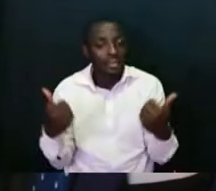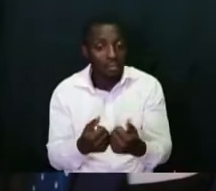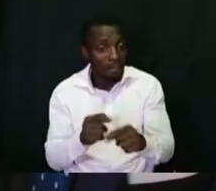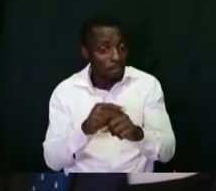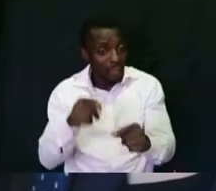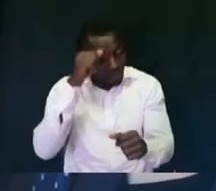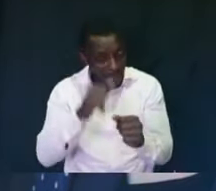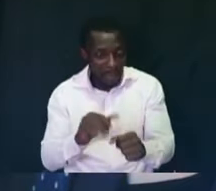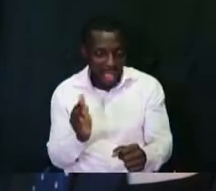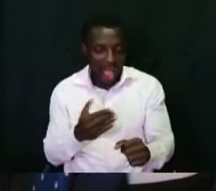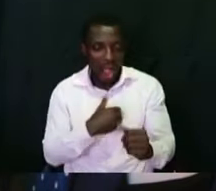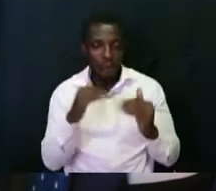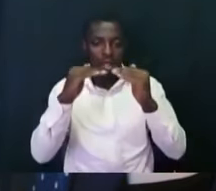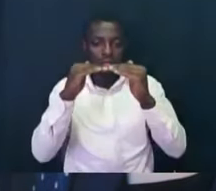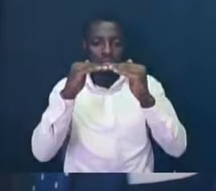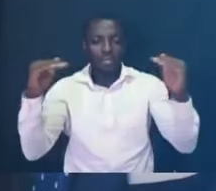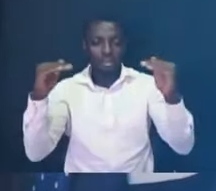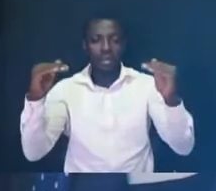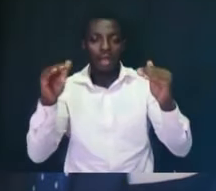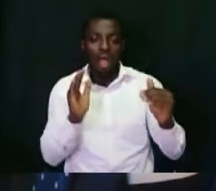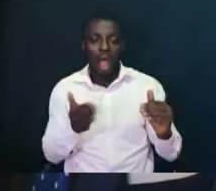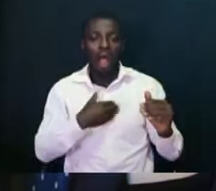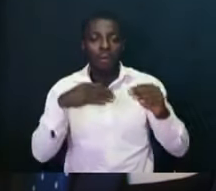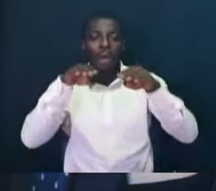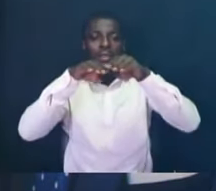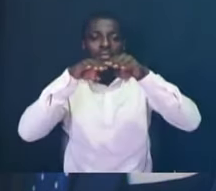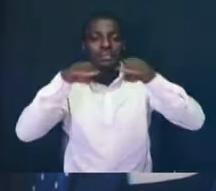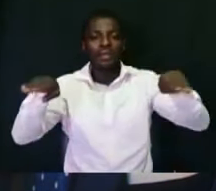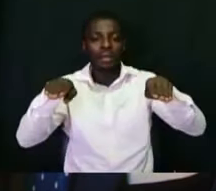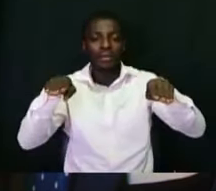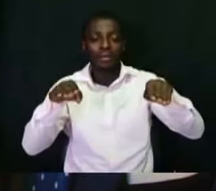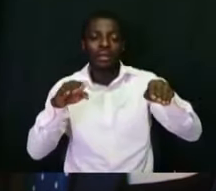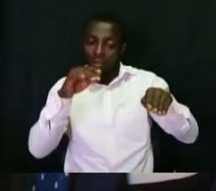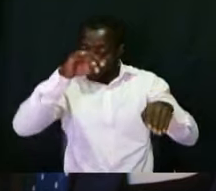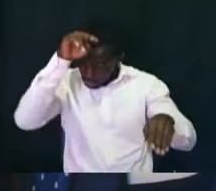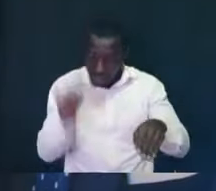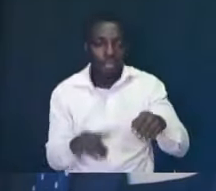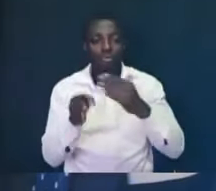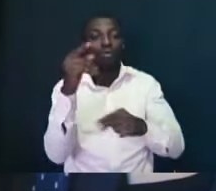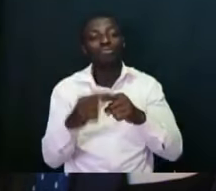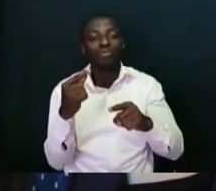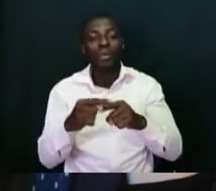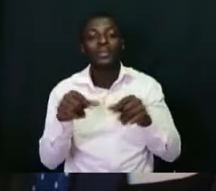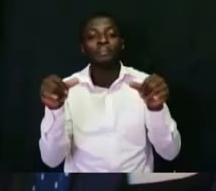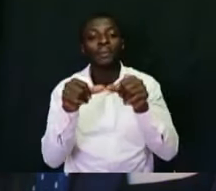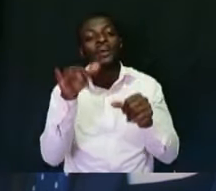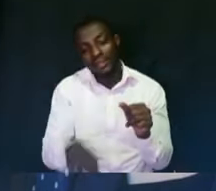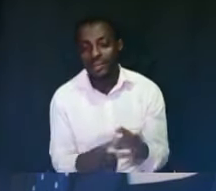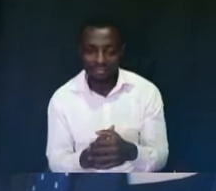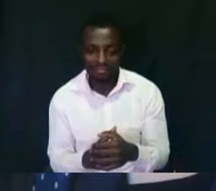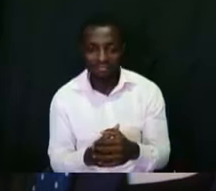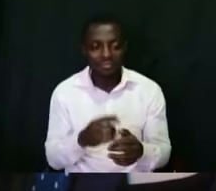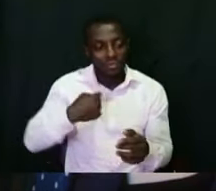standard must always be measured by the word of God. We need men and